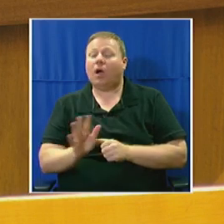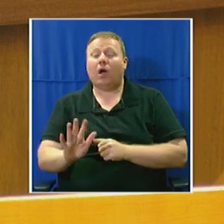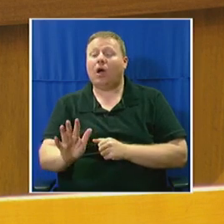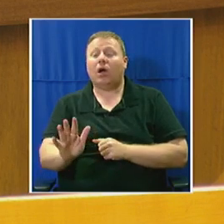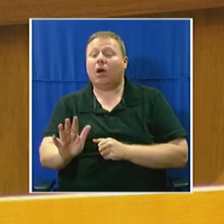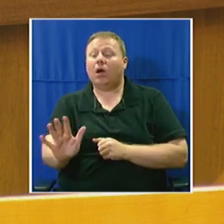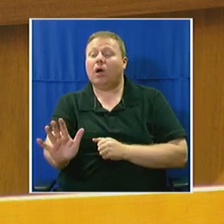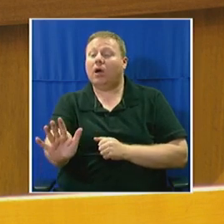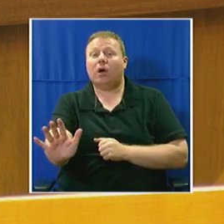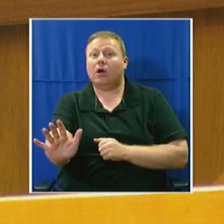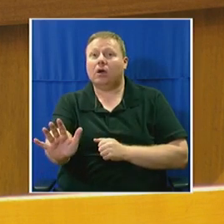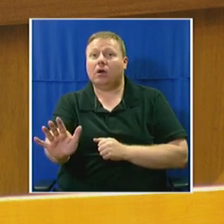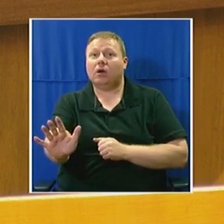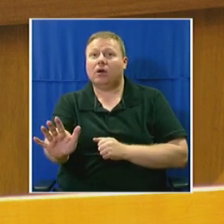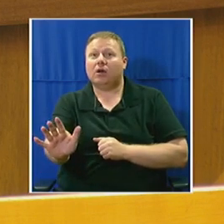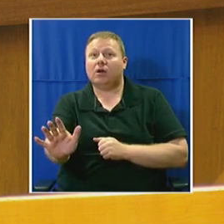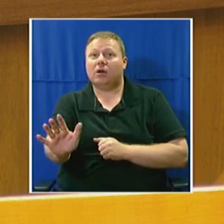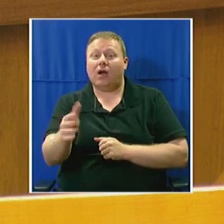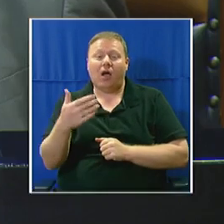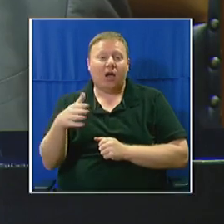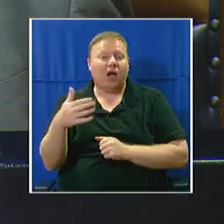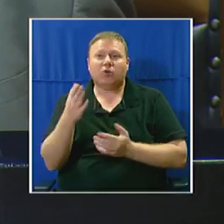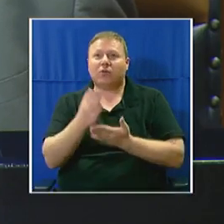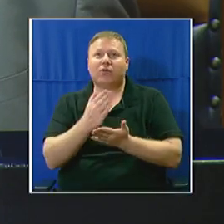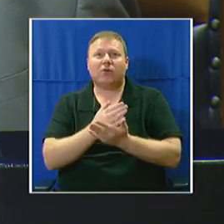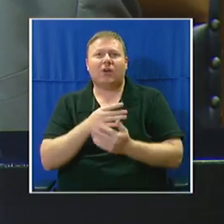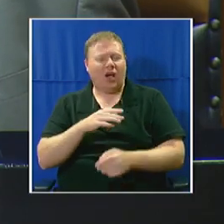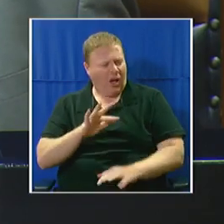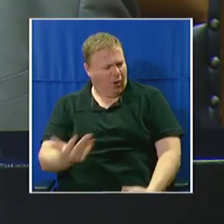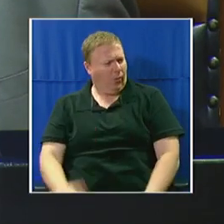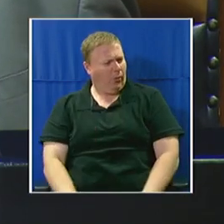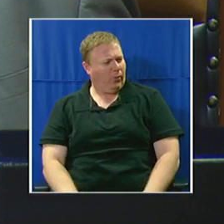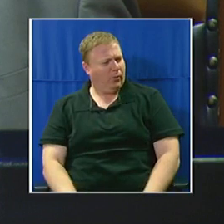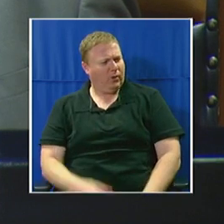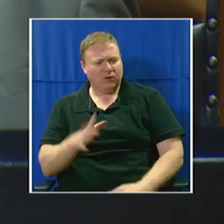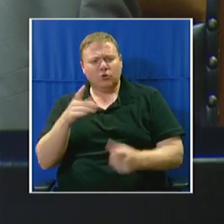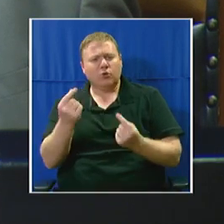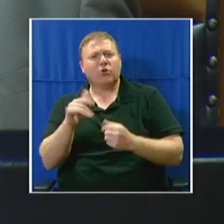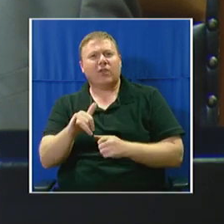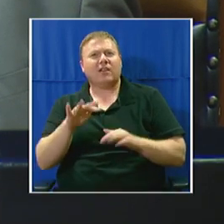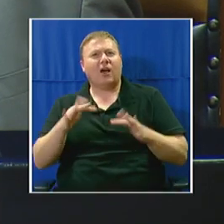uhuh you're out of order how do you do that I mean